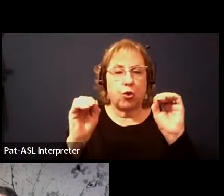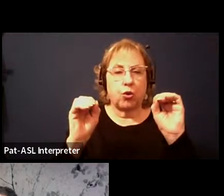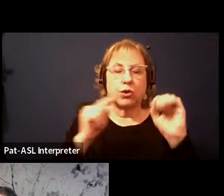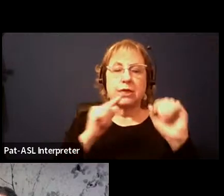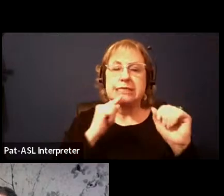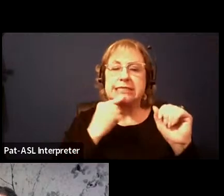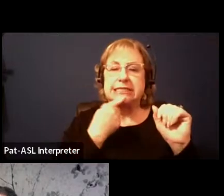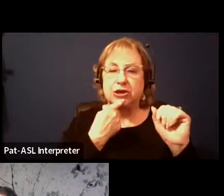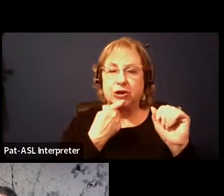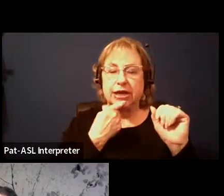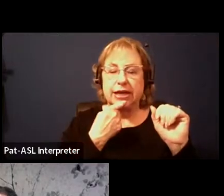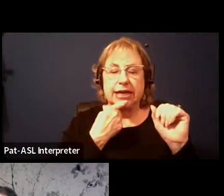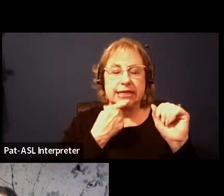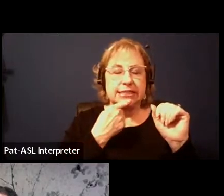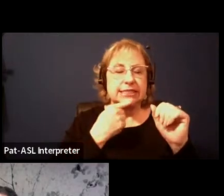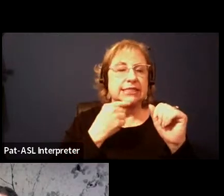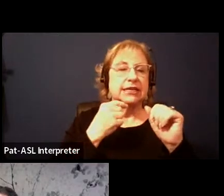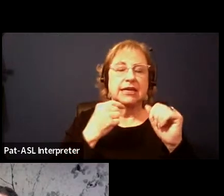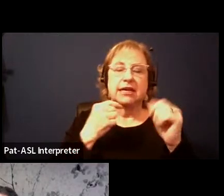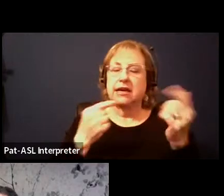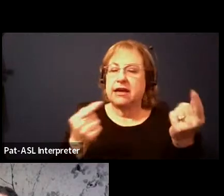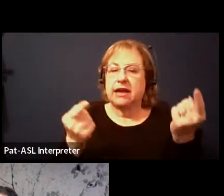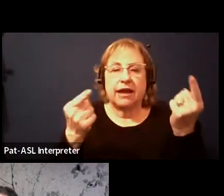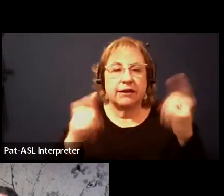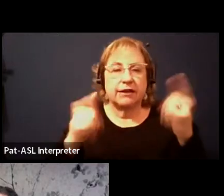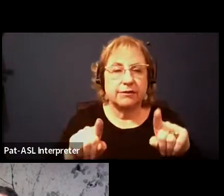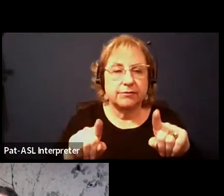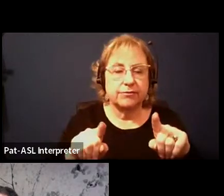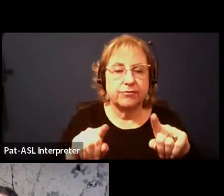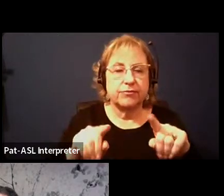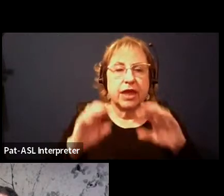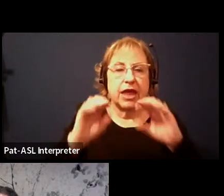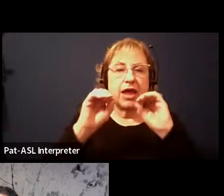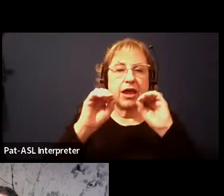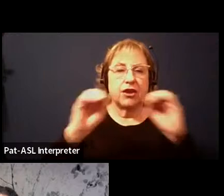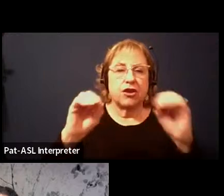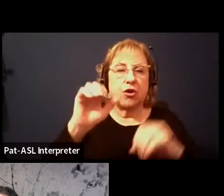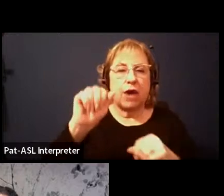serious adverse events either, and in particular, there was no anaphylaxis or